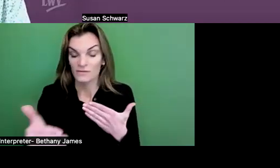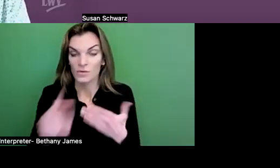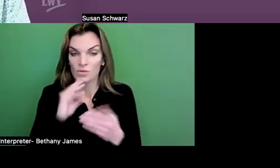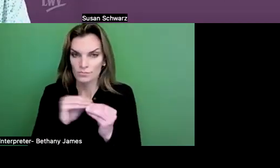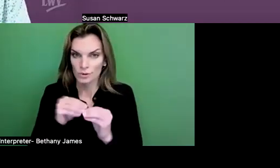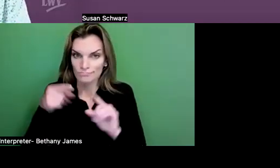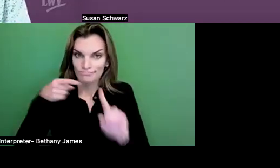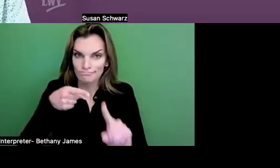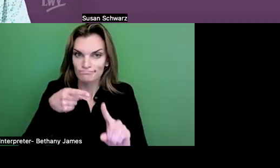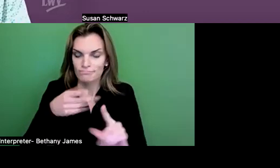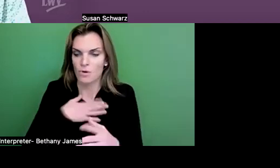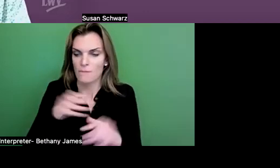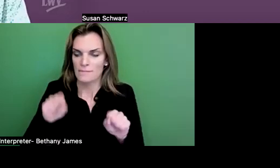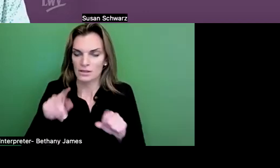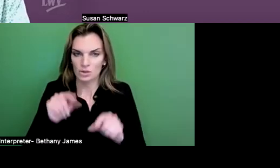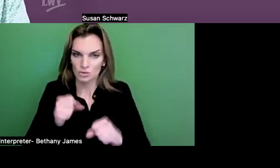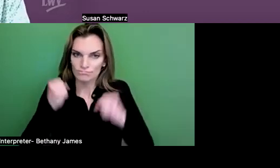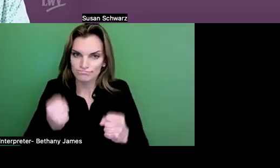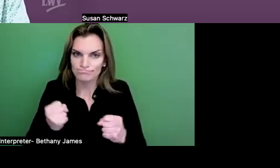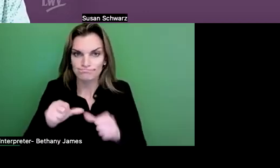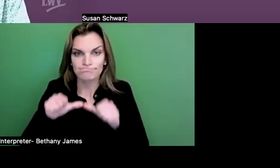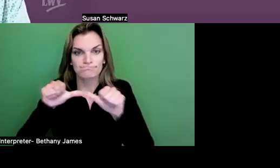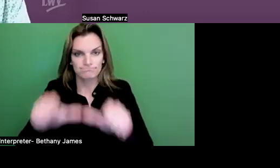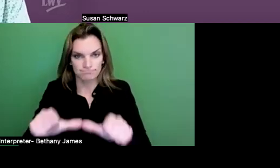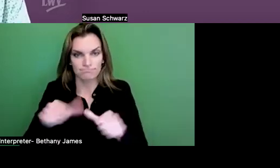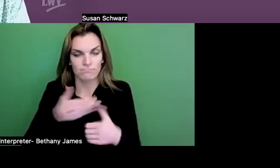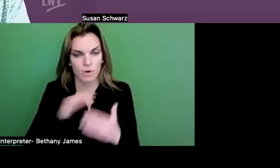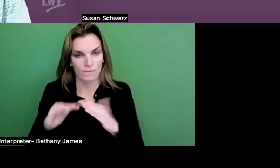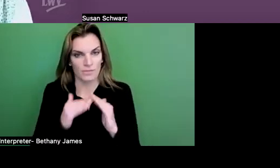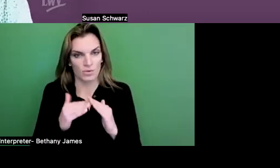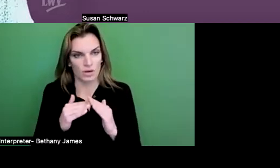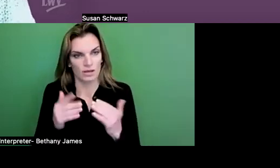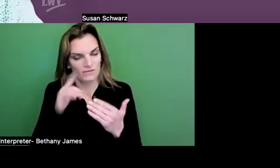more resilient community. We are working not only for,